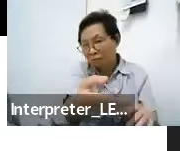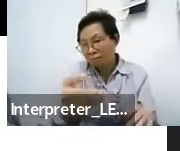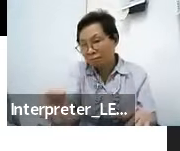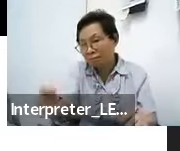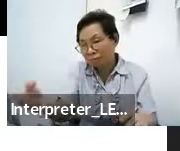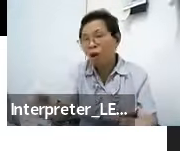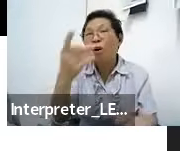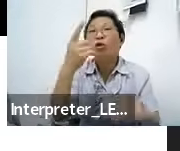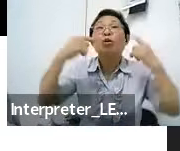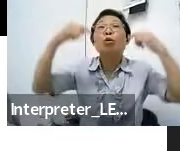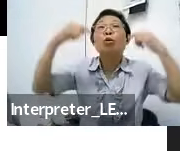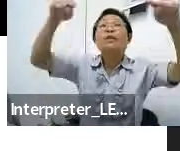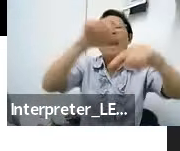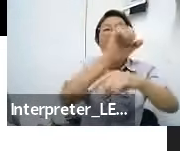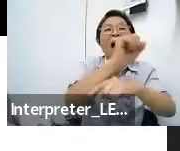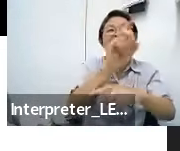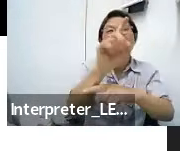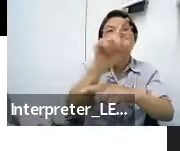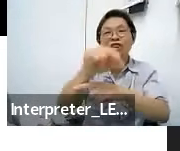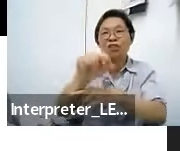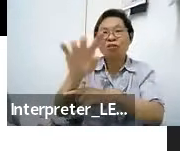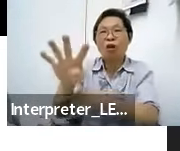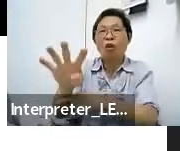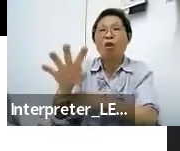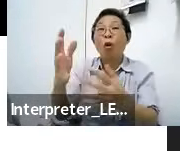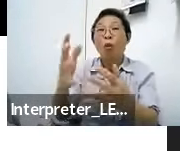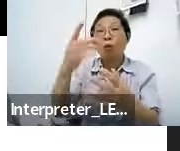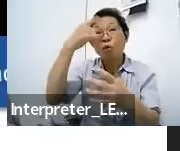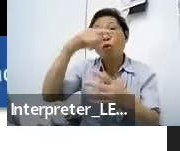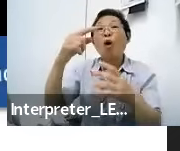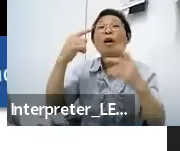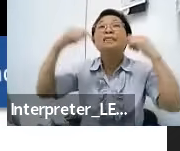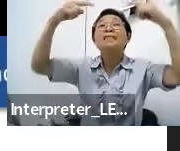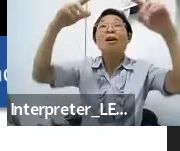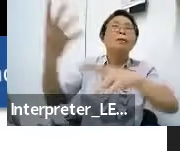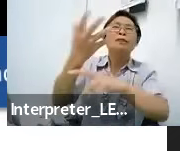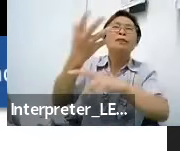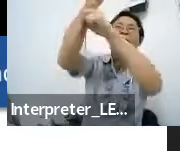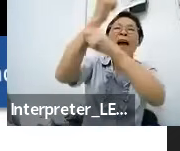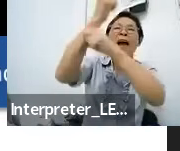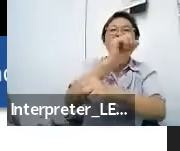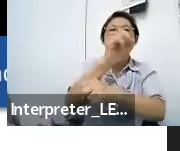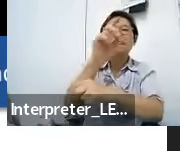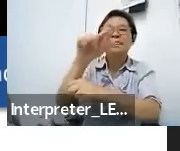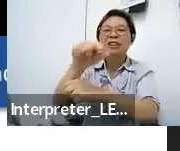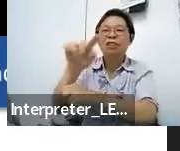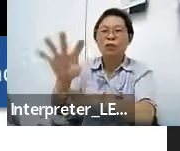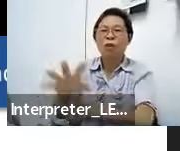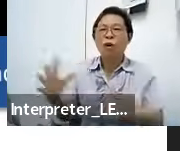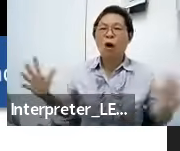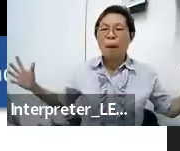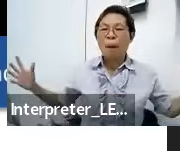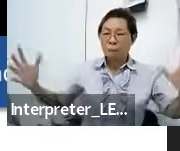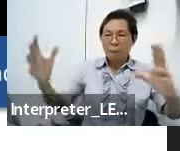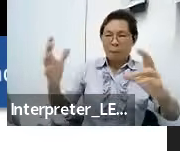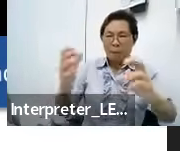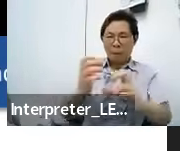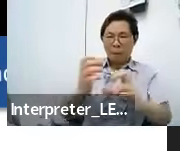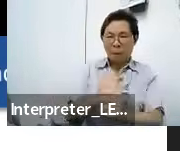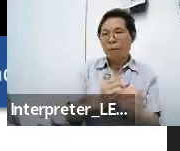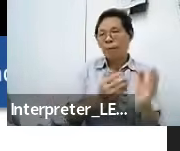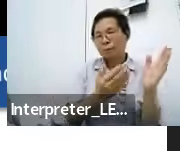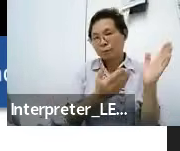order to achieve SDG 4. Next. So just to summarize again, I am putting up